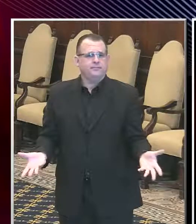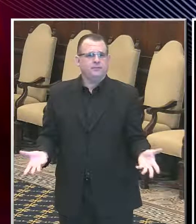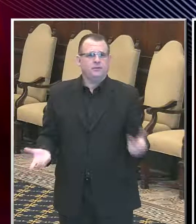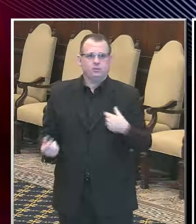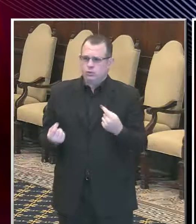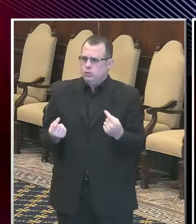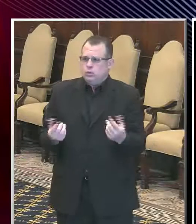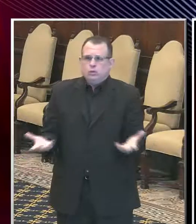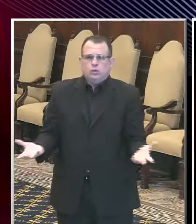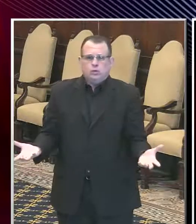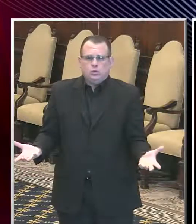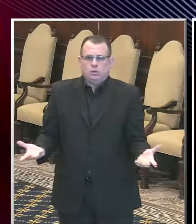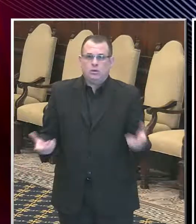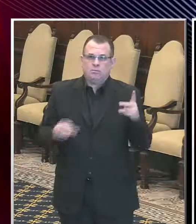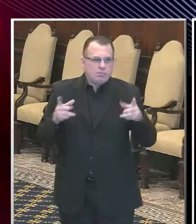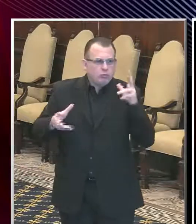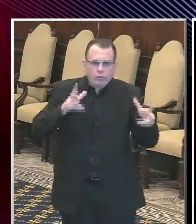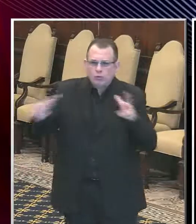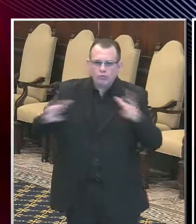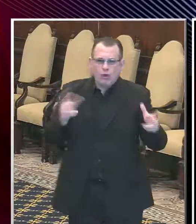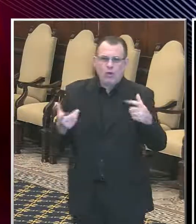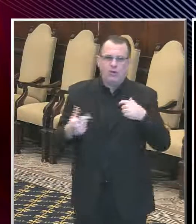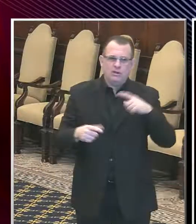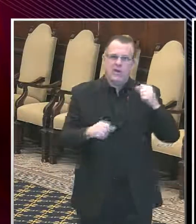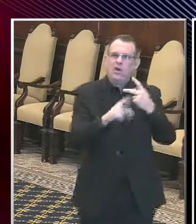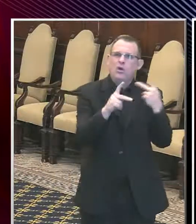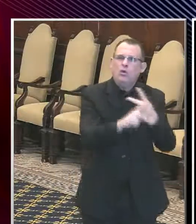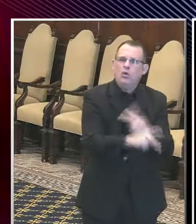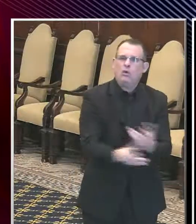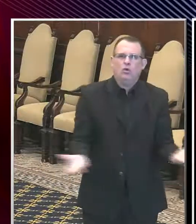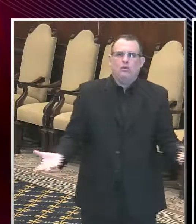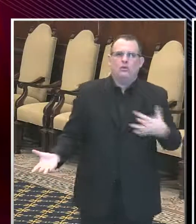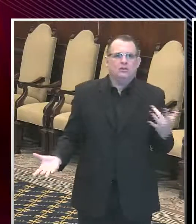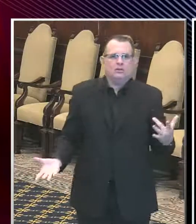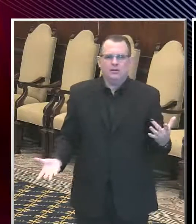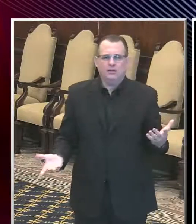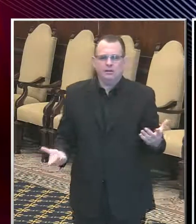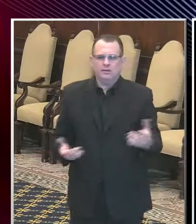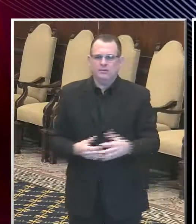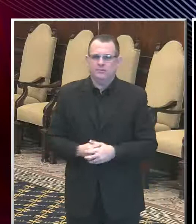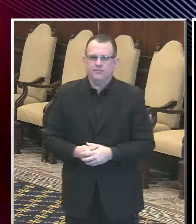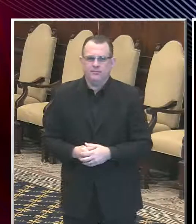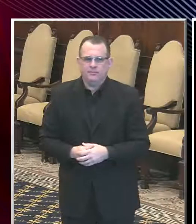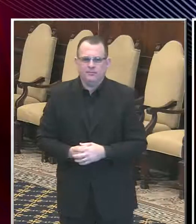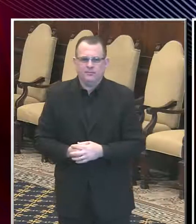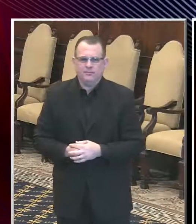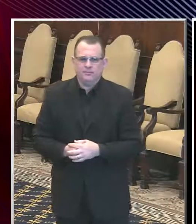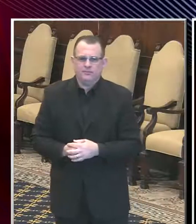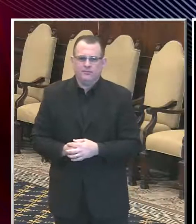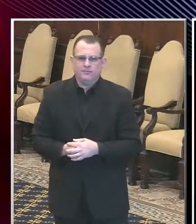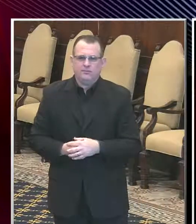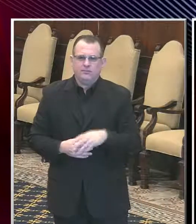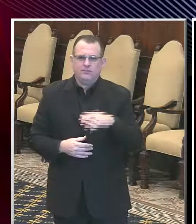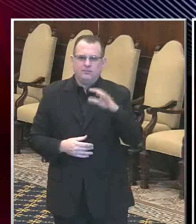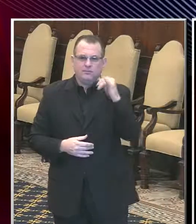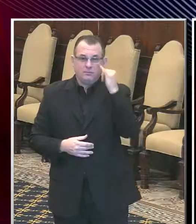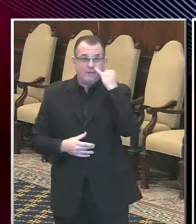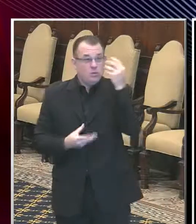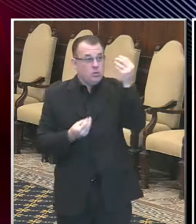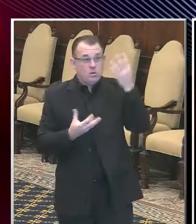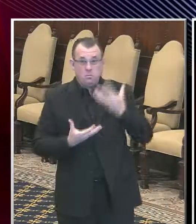worse. As far as the West Philadelphia issue that you raised, if we can get some offline addresses of commercial properties that are untidy and